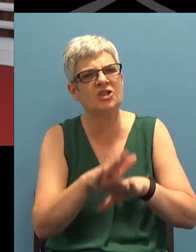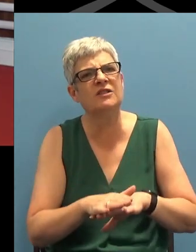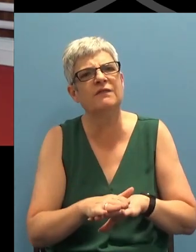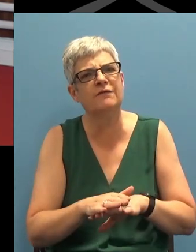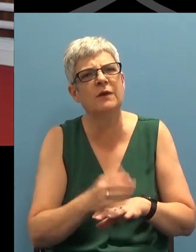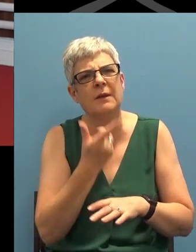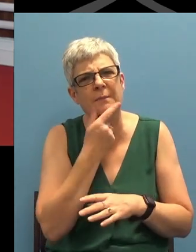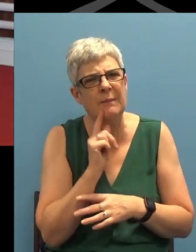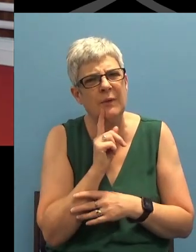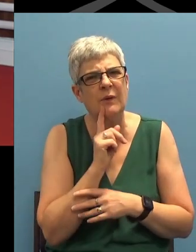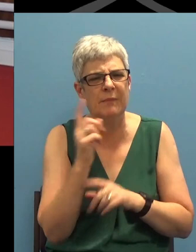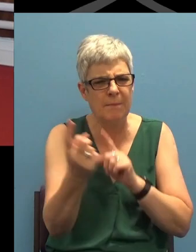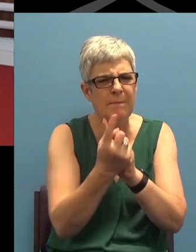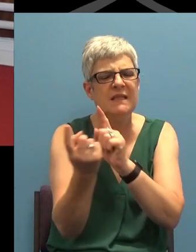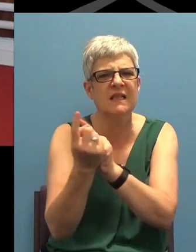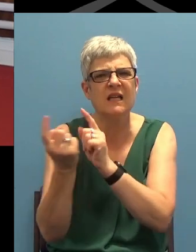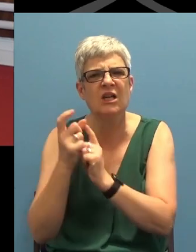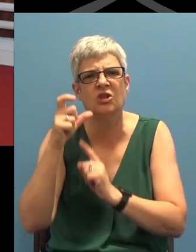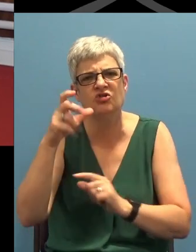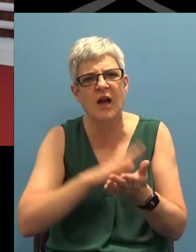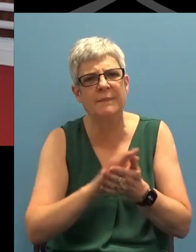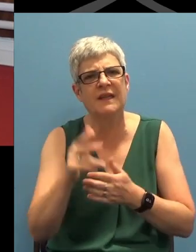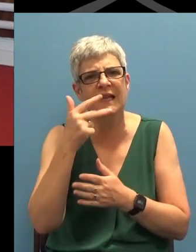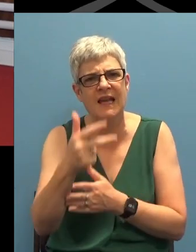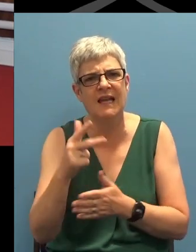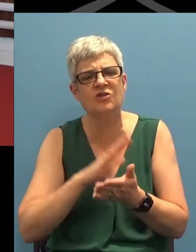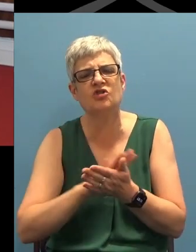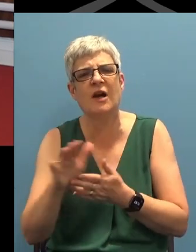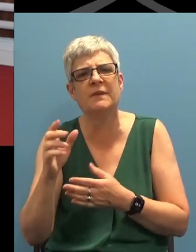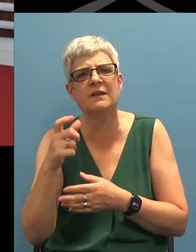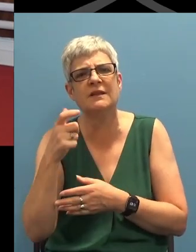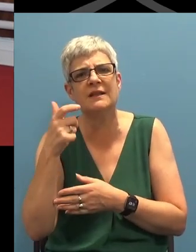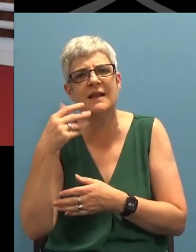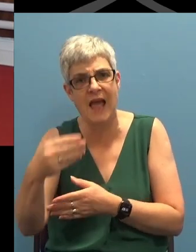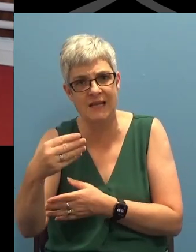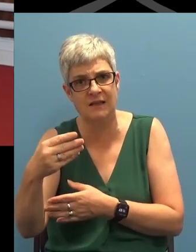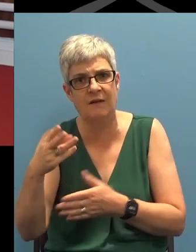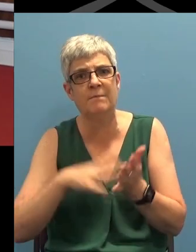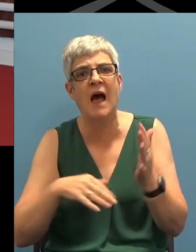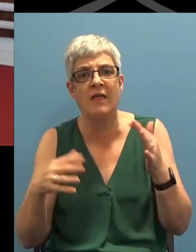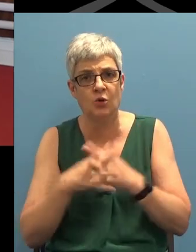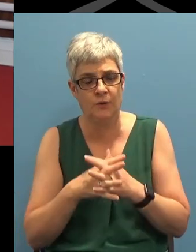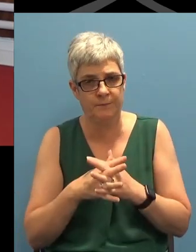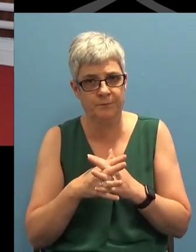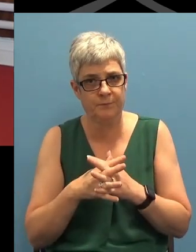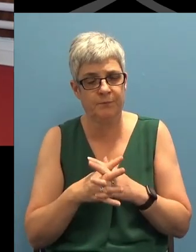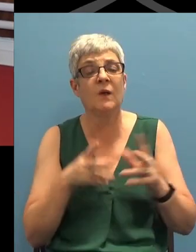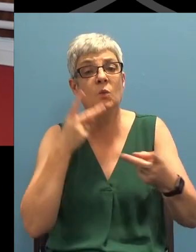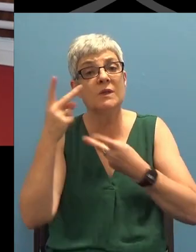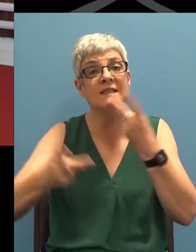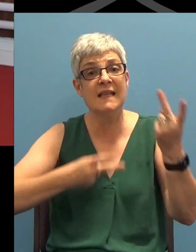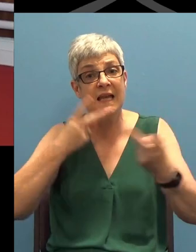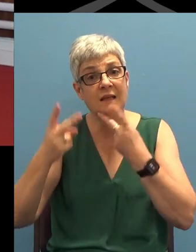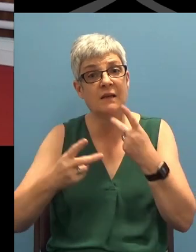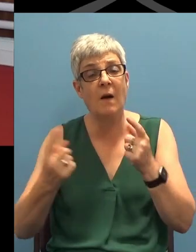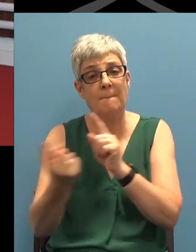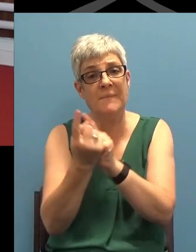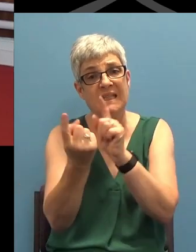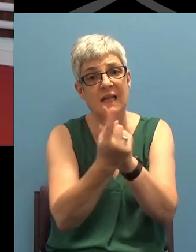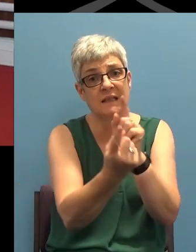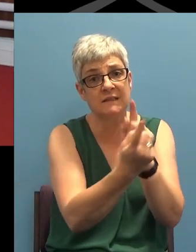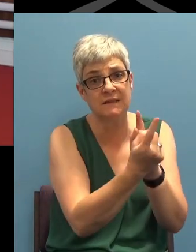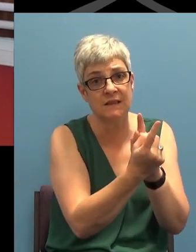of people he'd been meeting in chapter 8 and chapter 9 of Matthew's gospel. And we sing of meeting with those